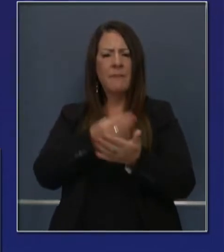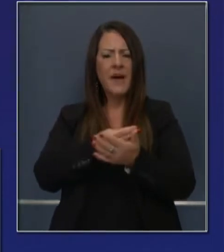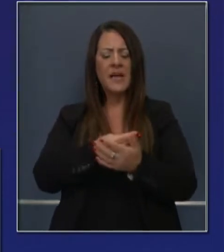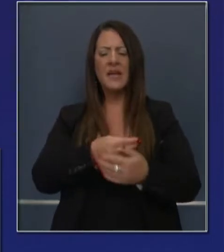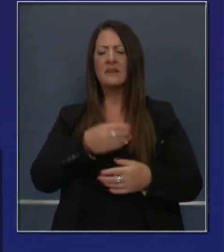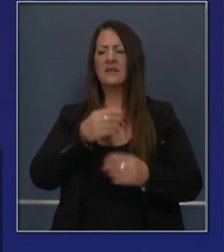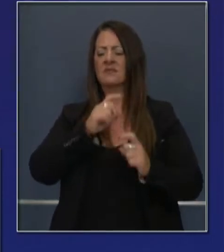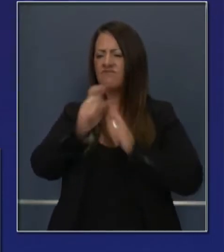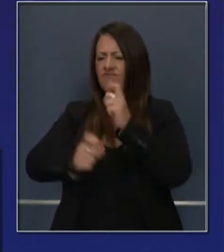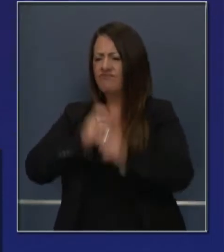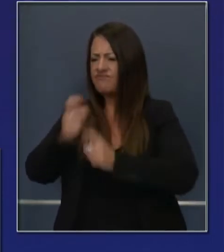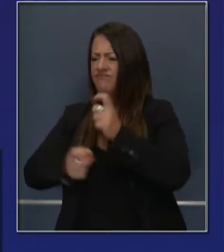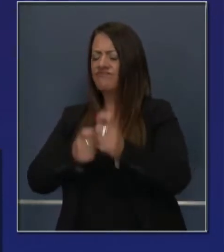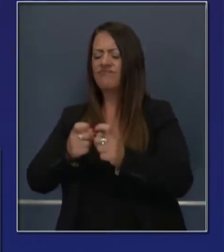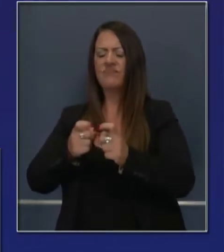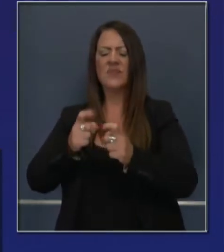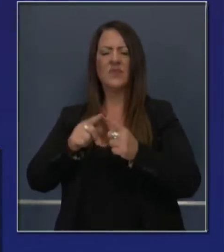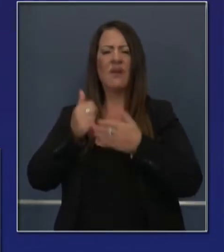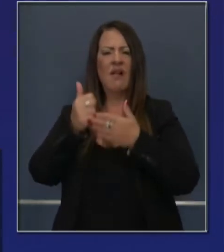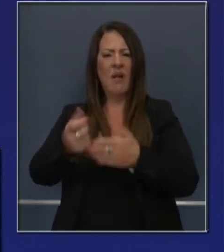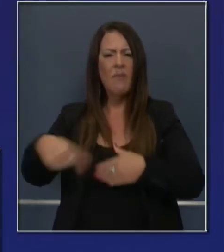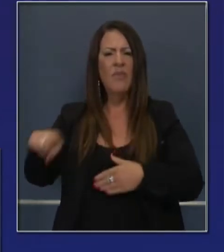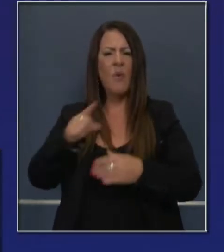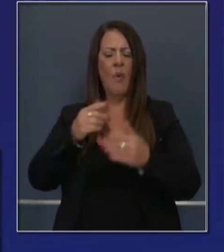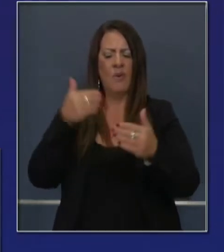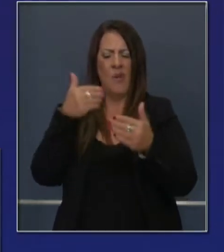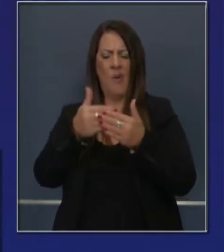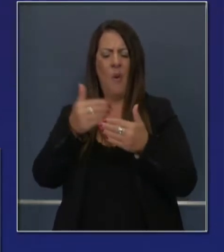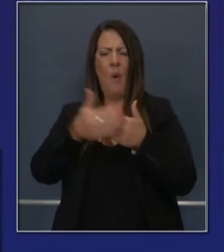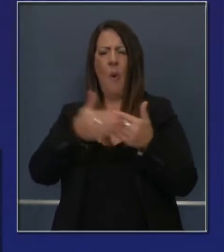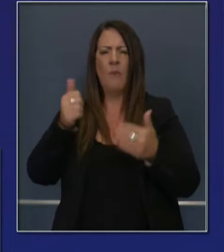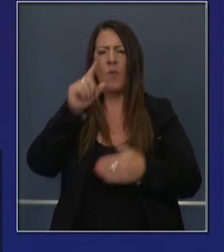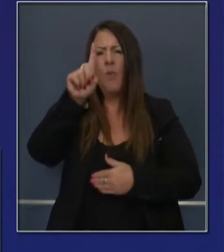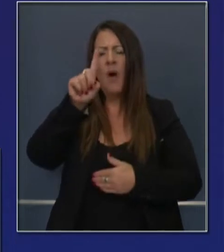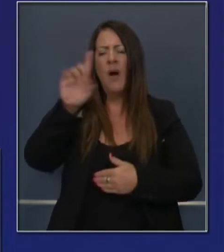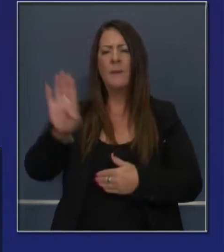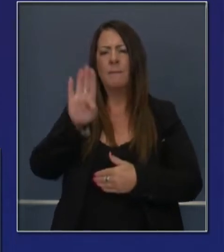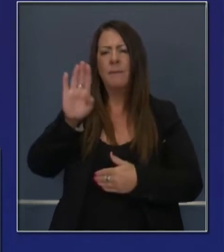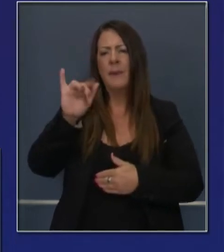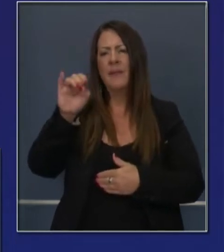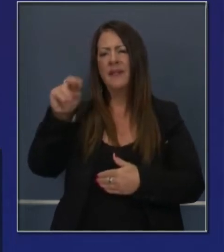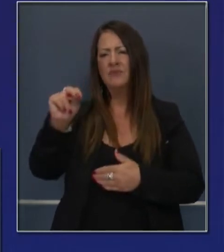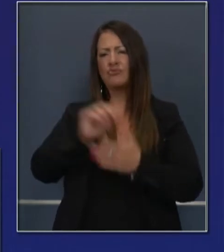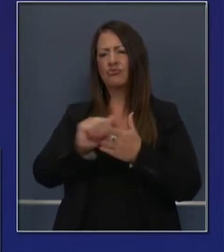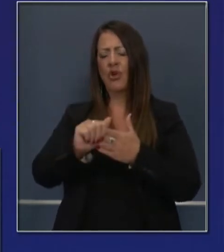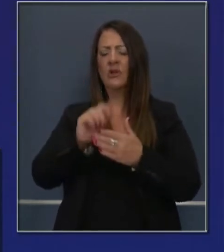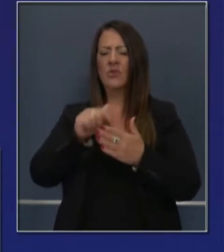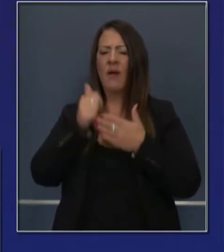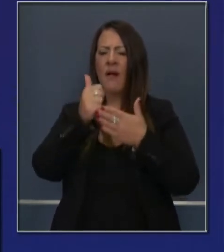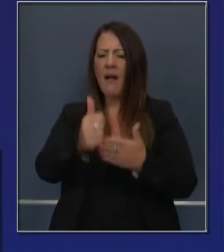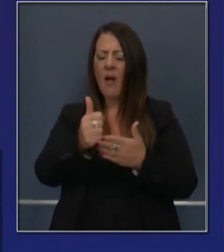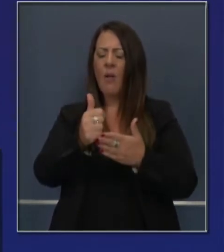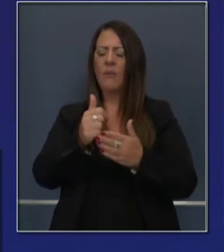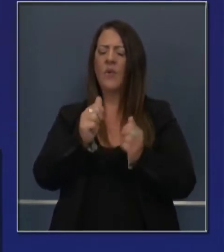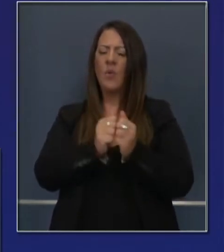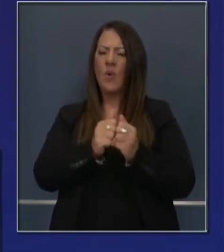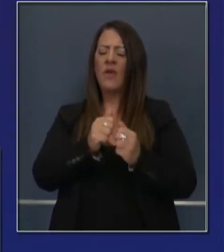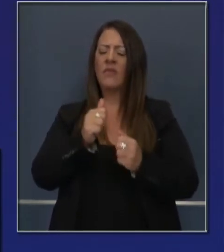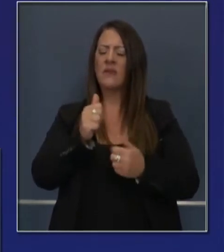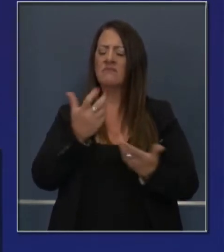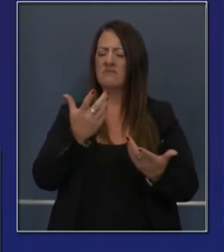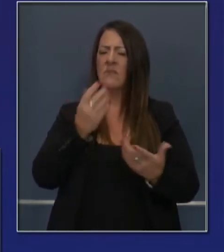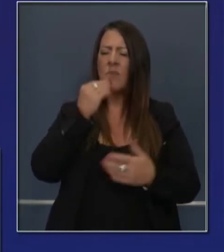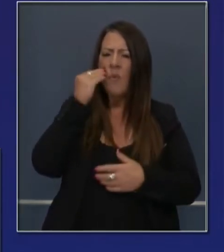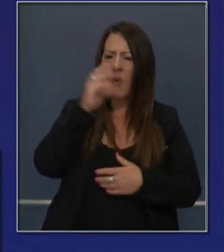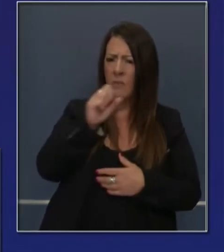never had in the past. Close to $1 billion in direct supports for homelessness. And that's not our entire housing portfolio,